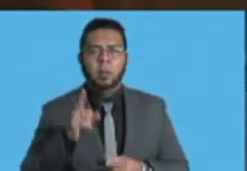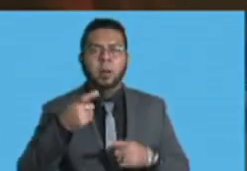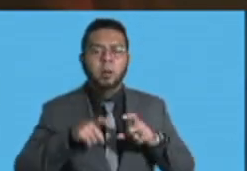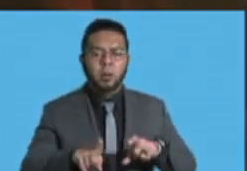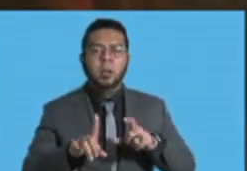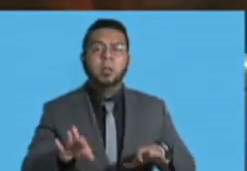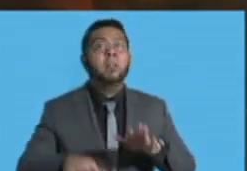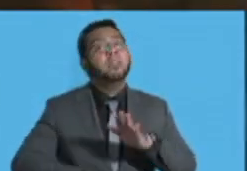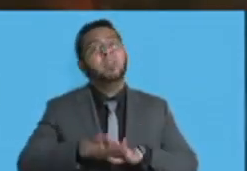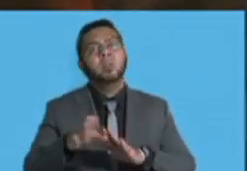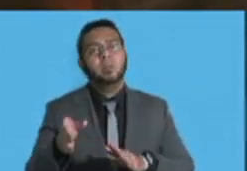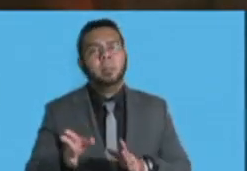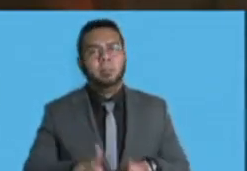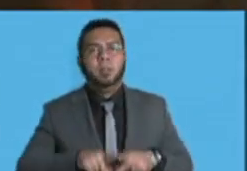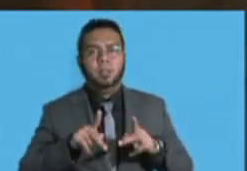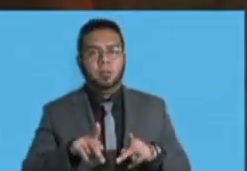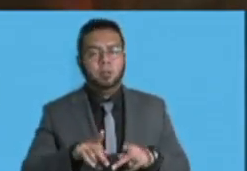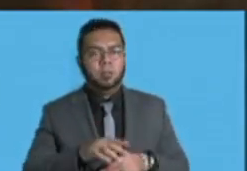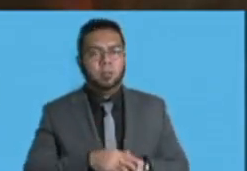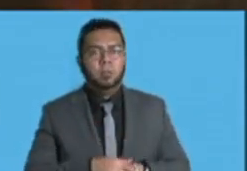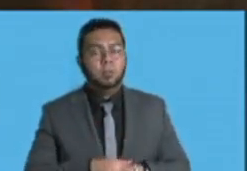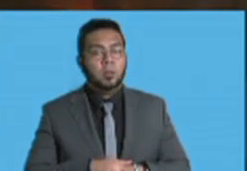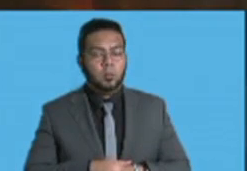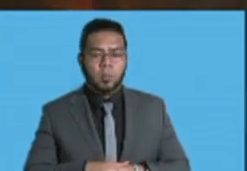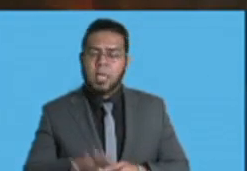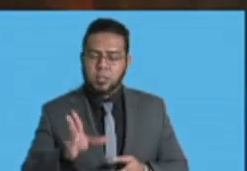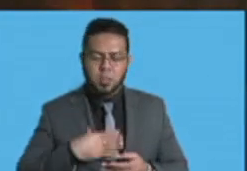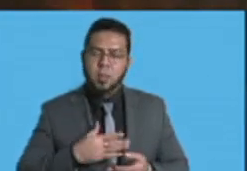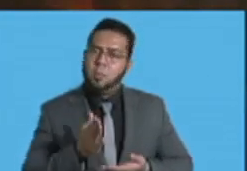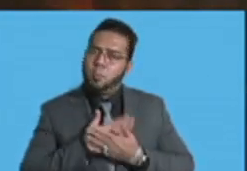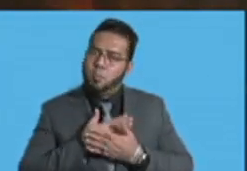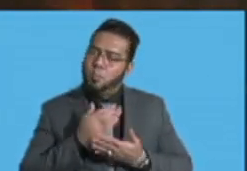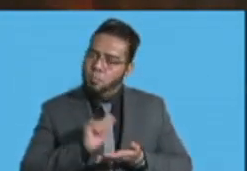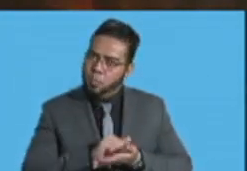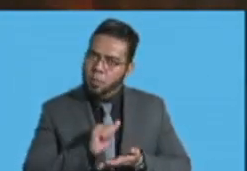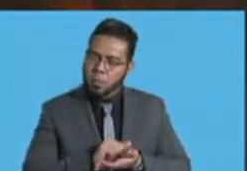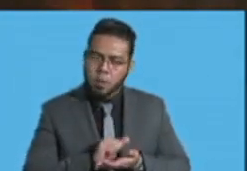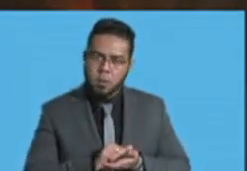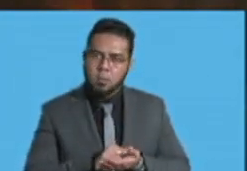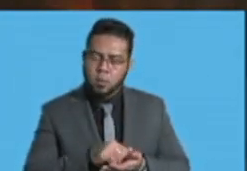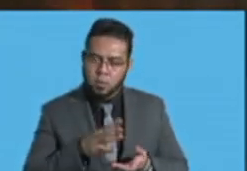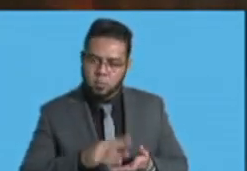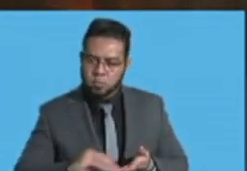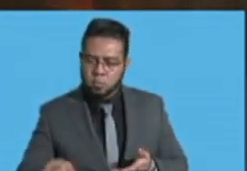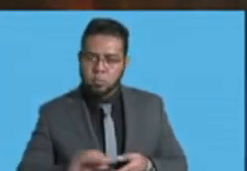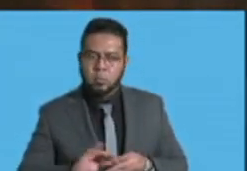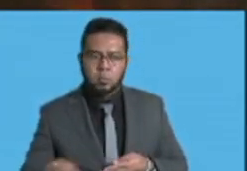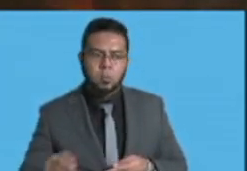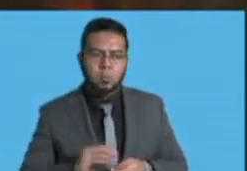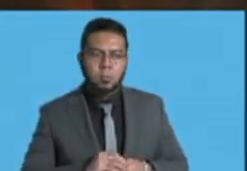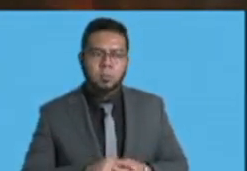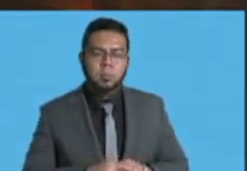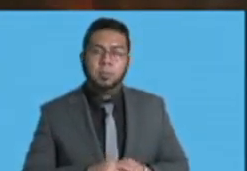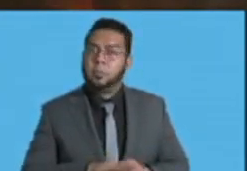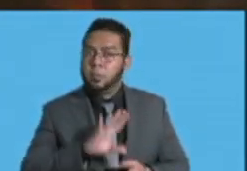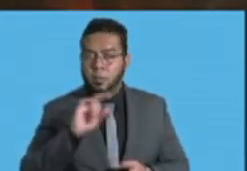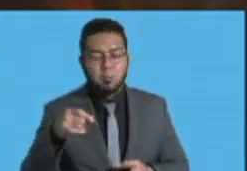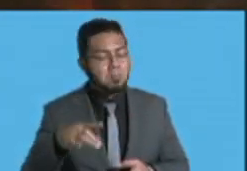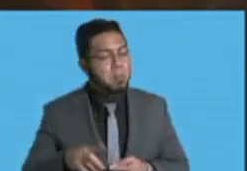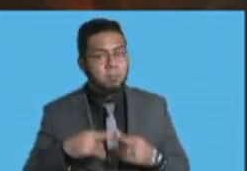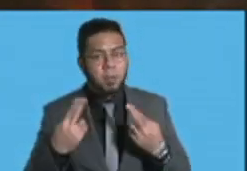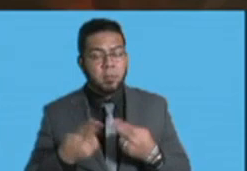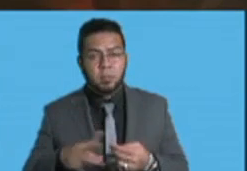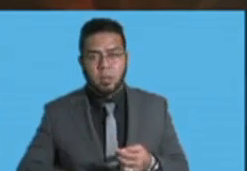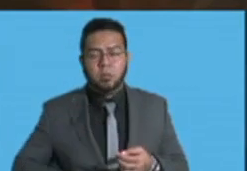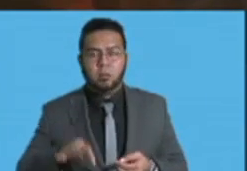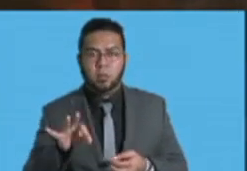It is something we must be tended lovingly. Not many families can afford to give their children a good education and